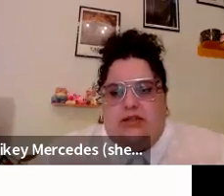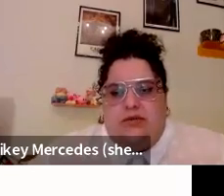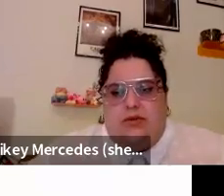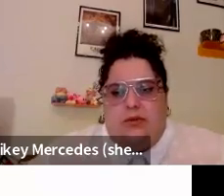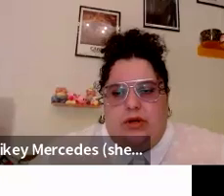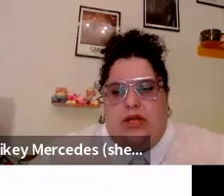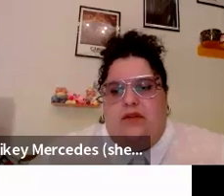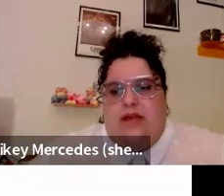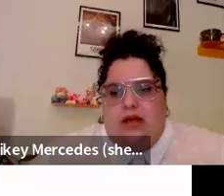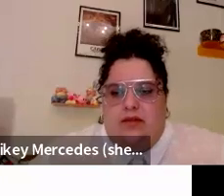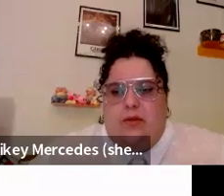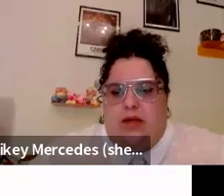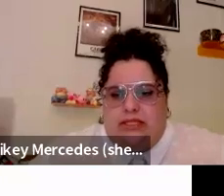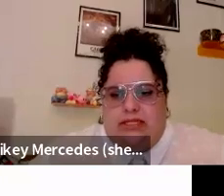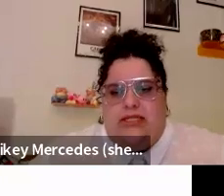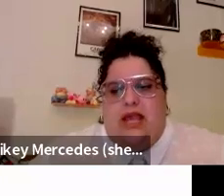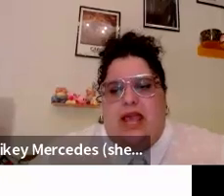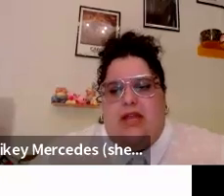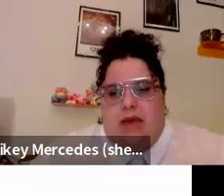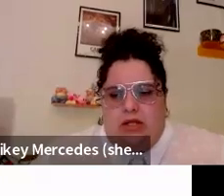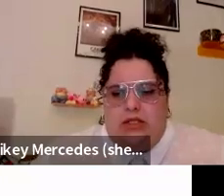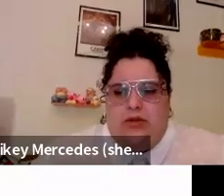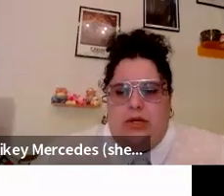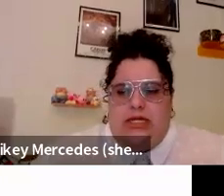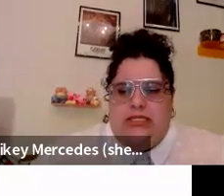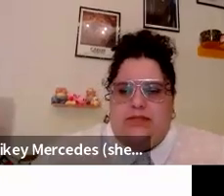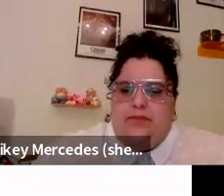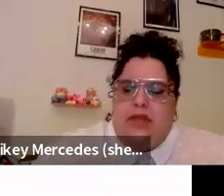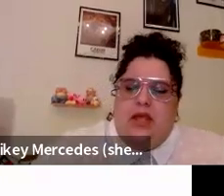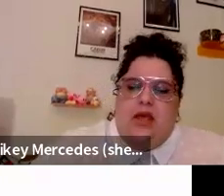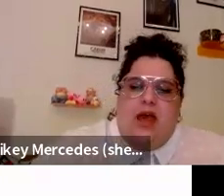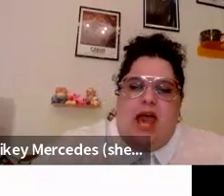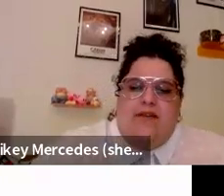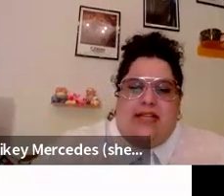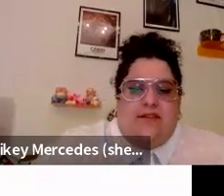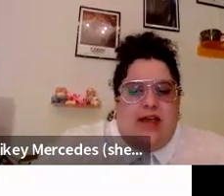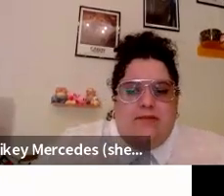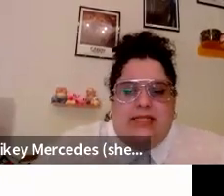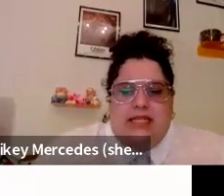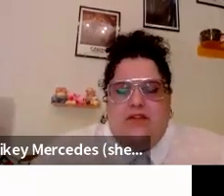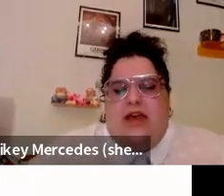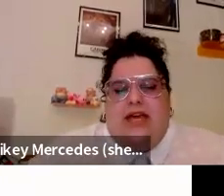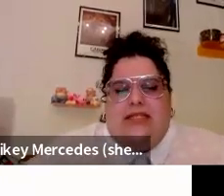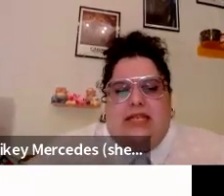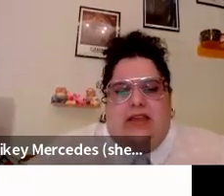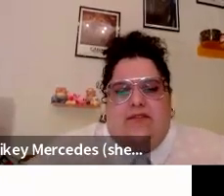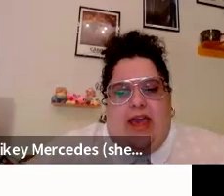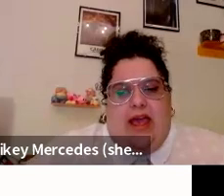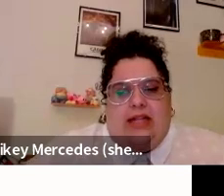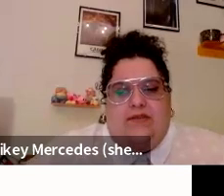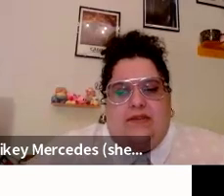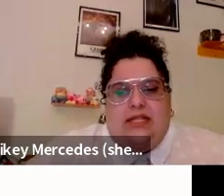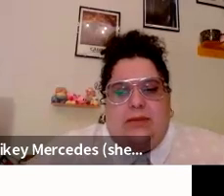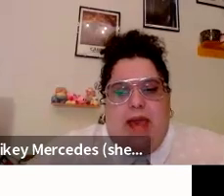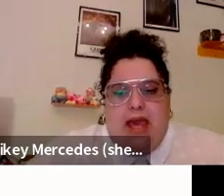Emerge Fellows. My presentation is going to be a brief, so brief, too